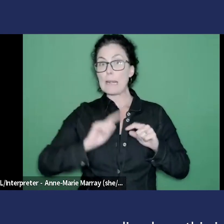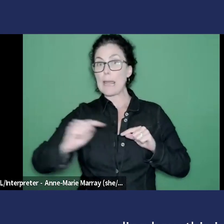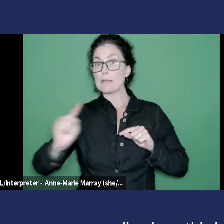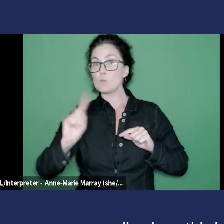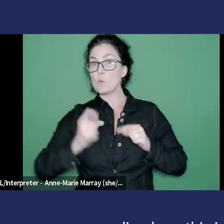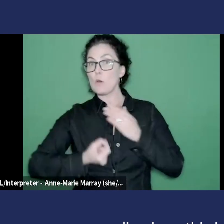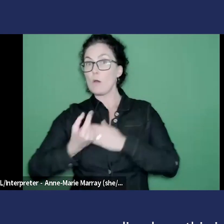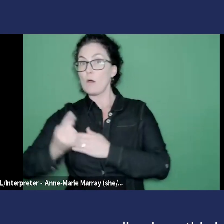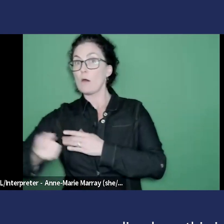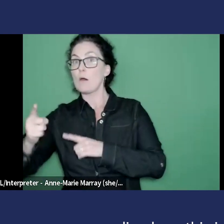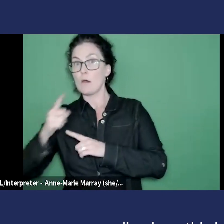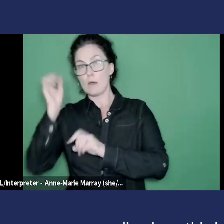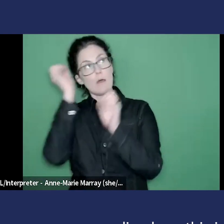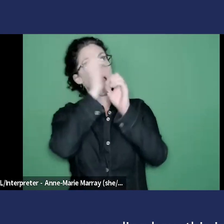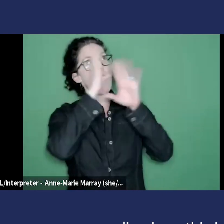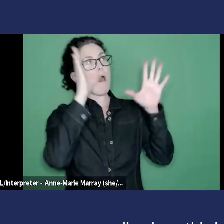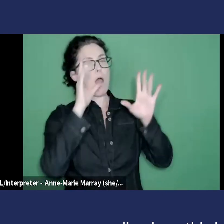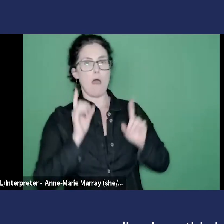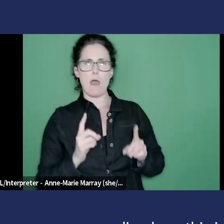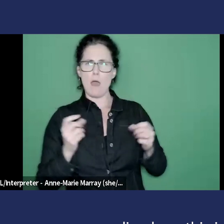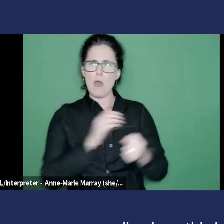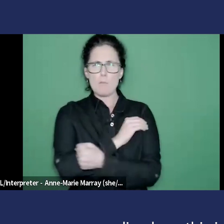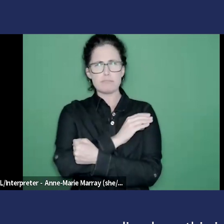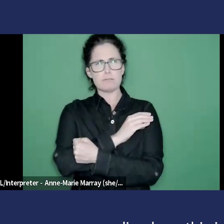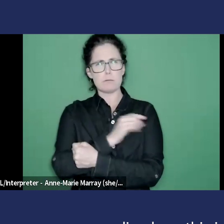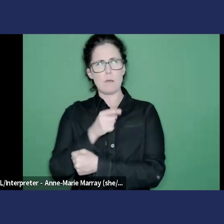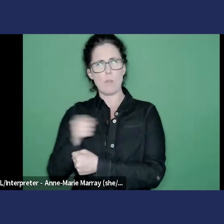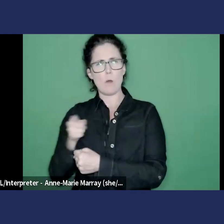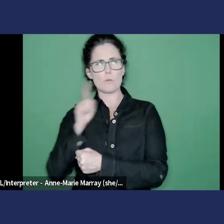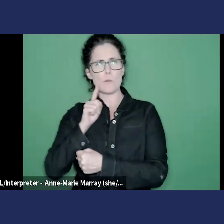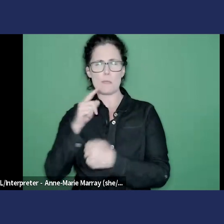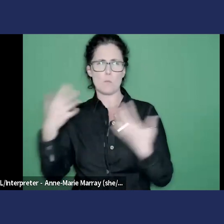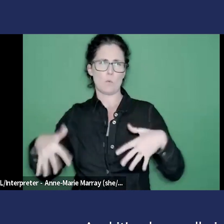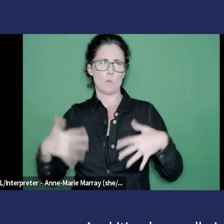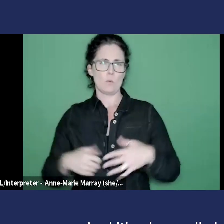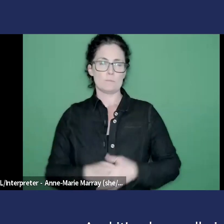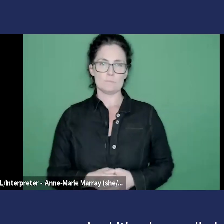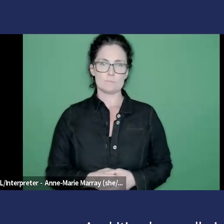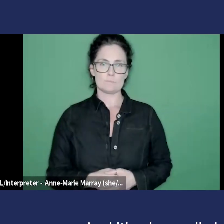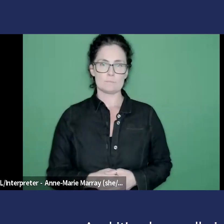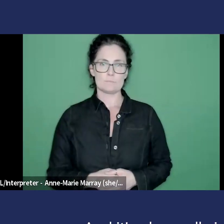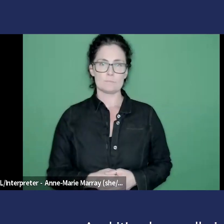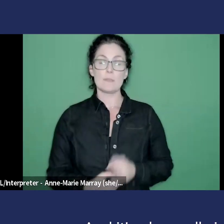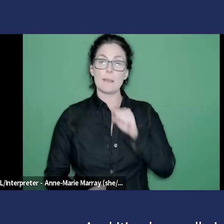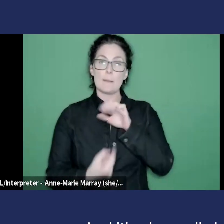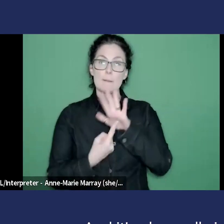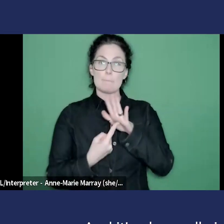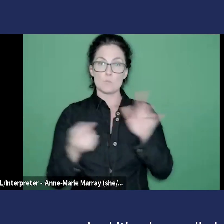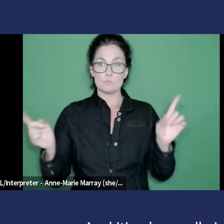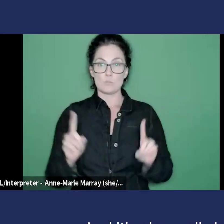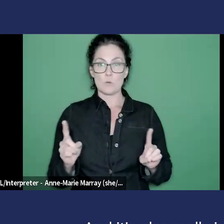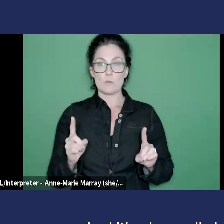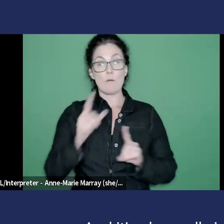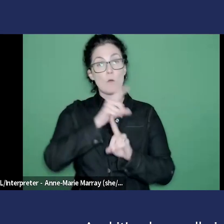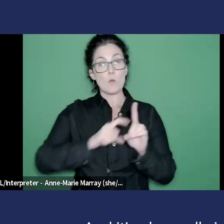regarding how this is empowering to this group of women. And it's also really, really important that